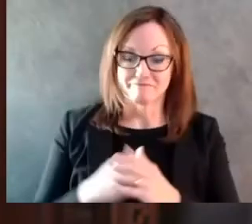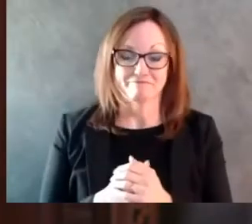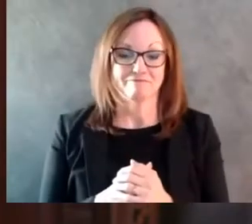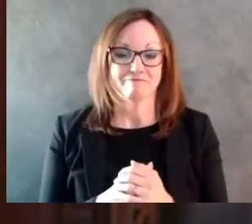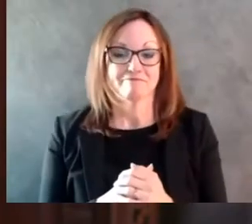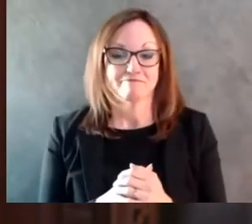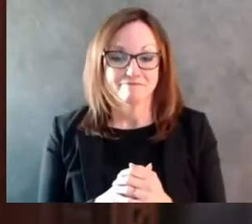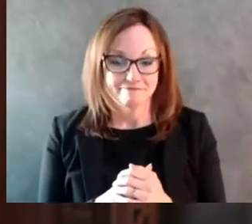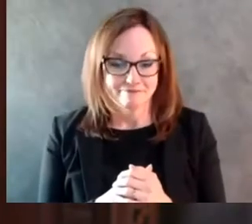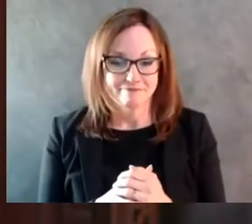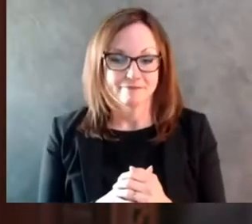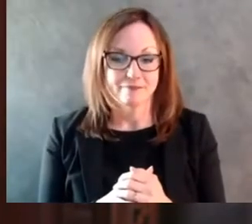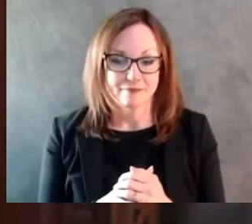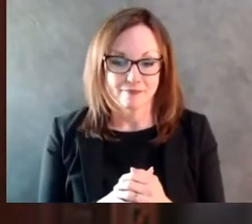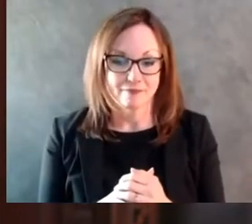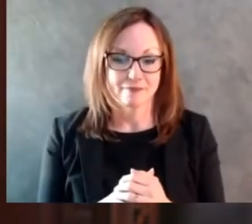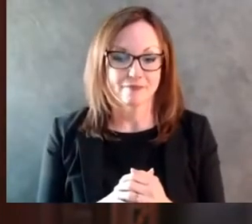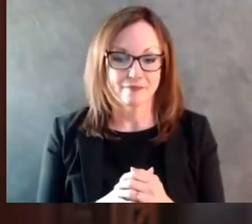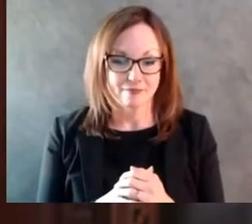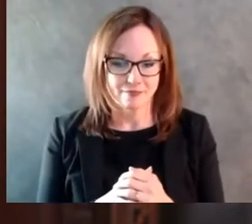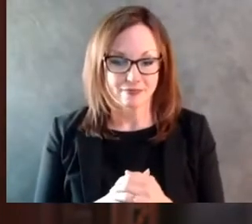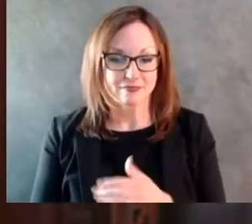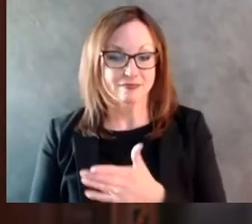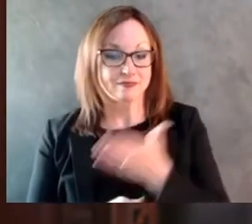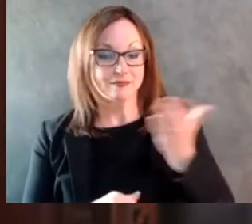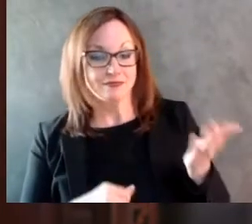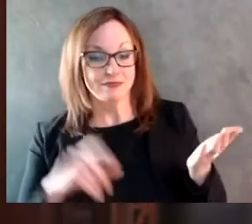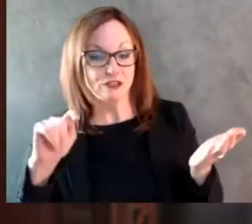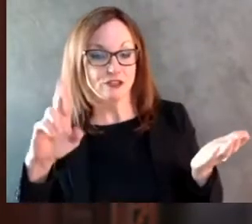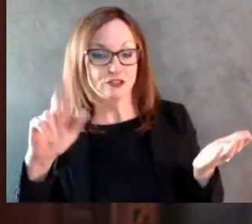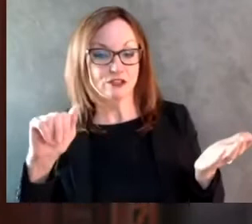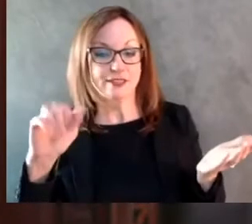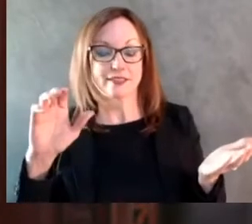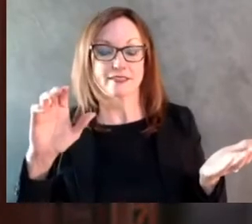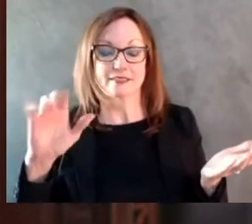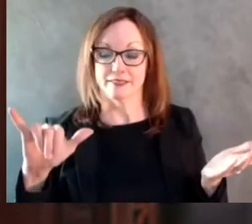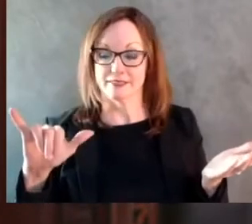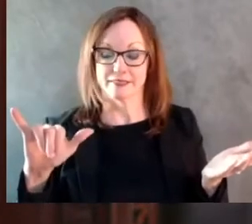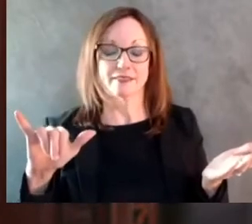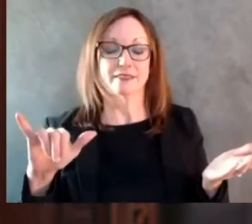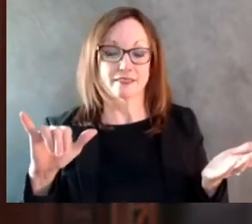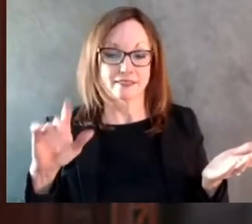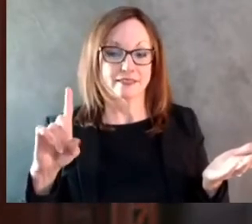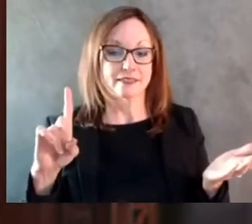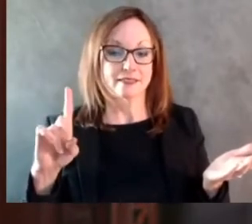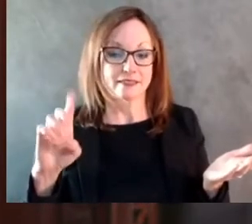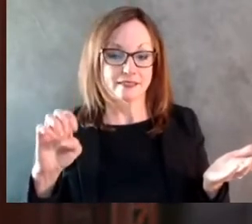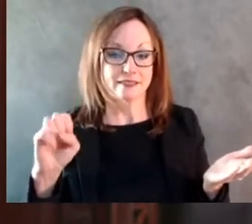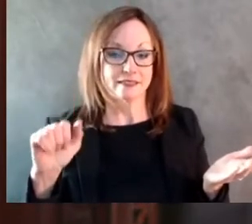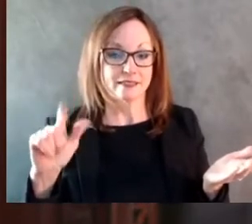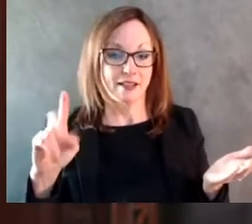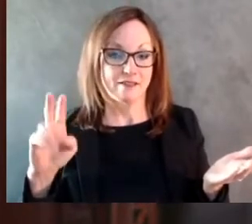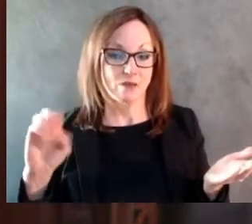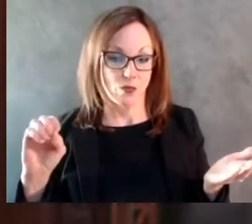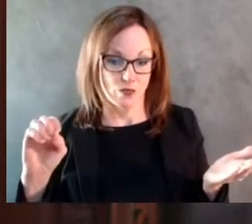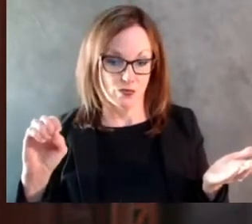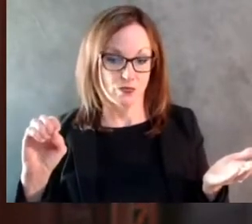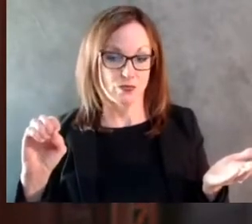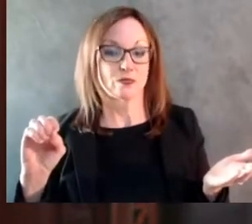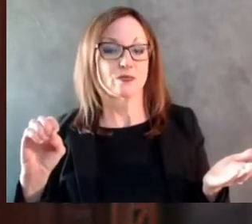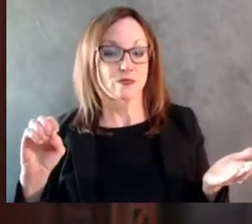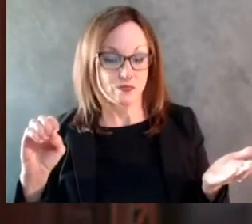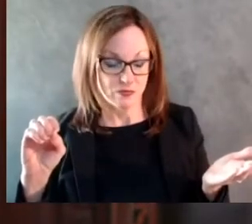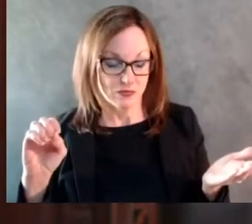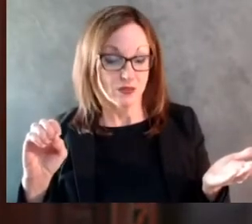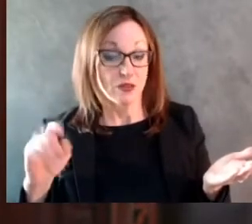I would like to start today by thanking the countless volunteers, clerks, election officials, members of the National Guard, and